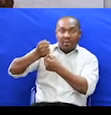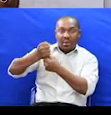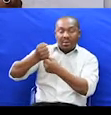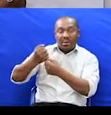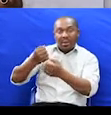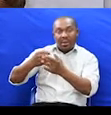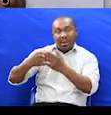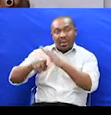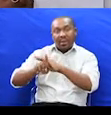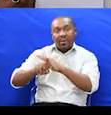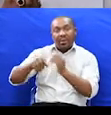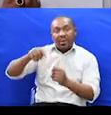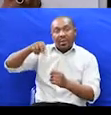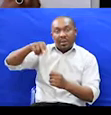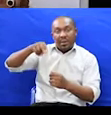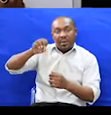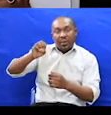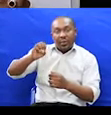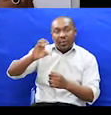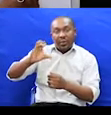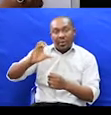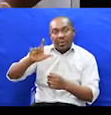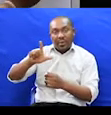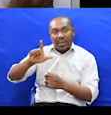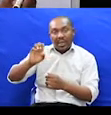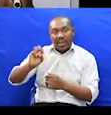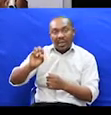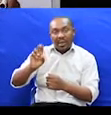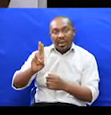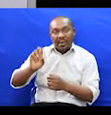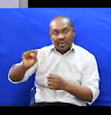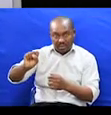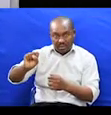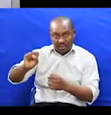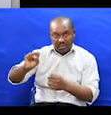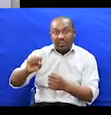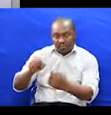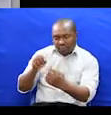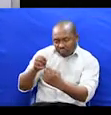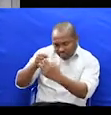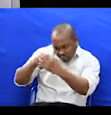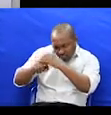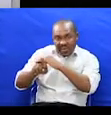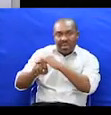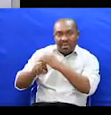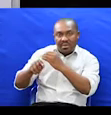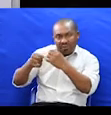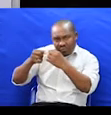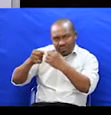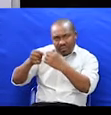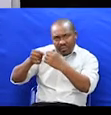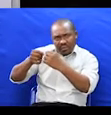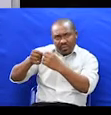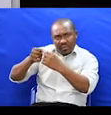at the nucleus. It is found but within the nucleus.